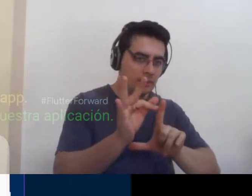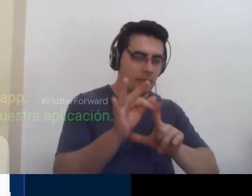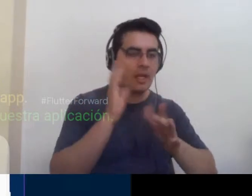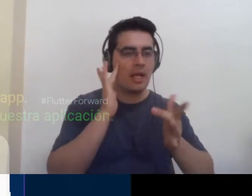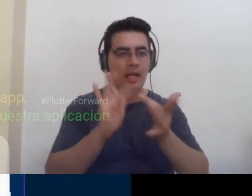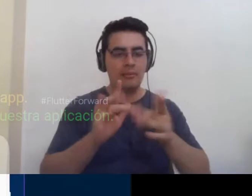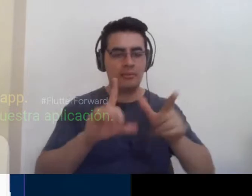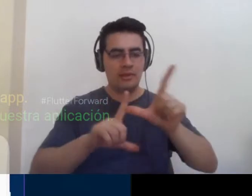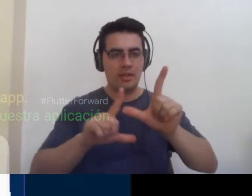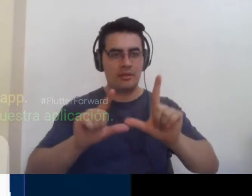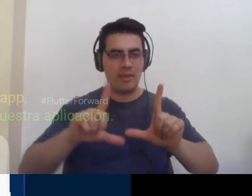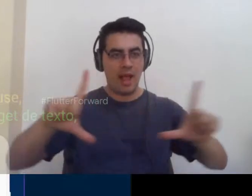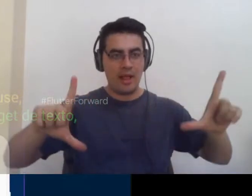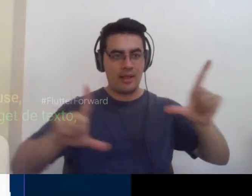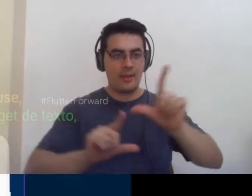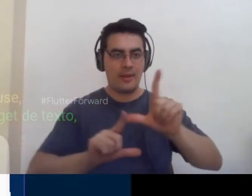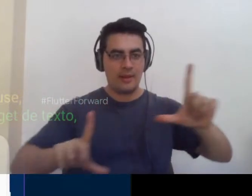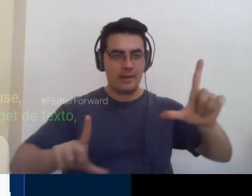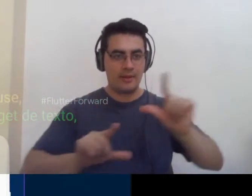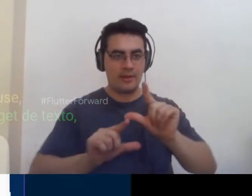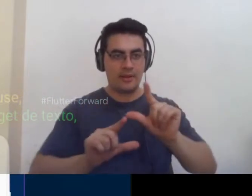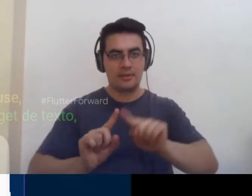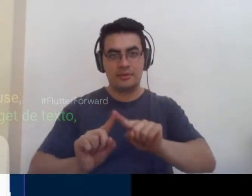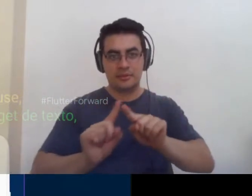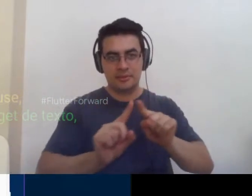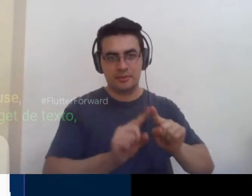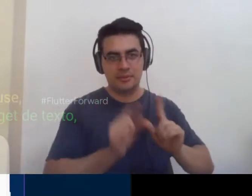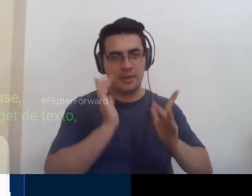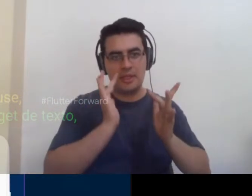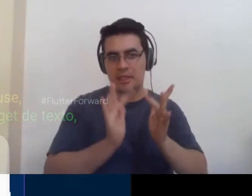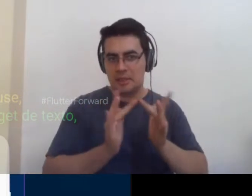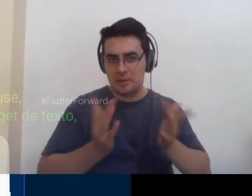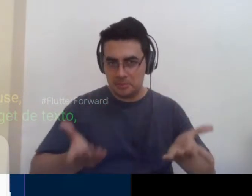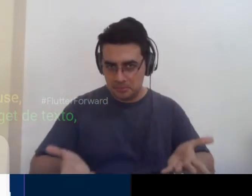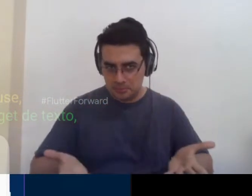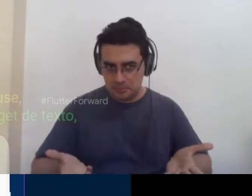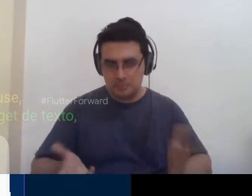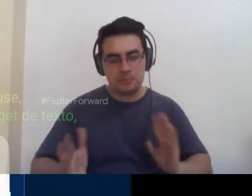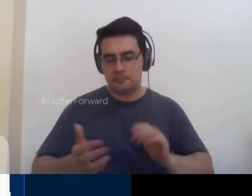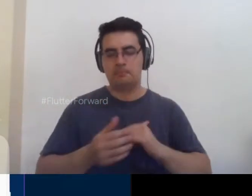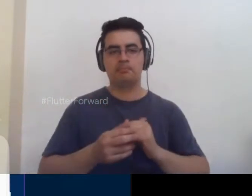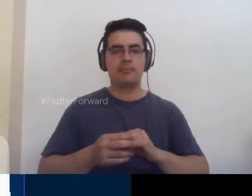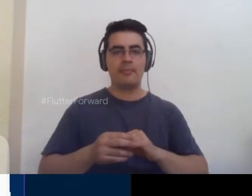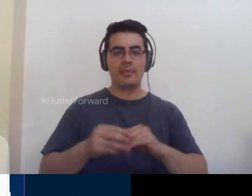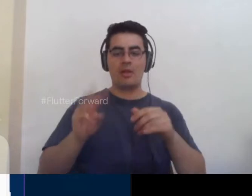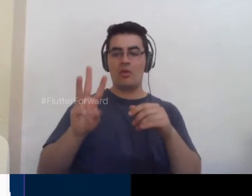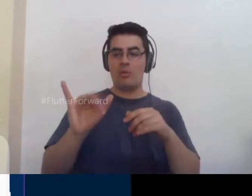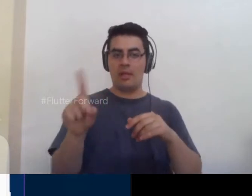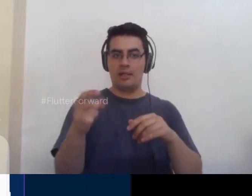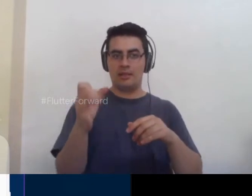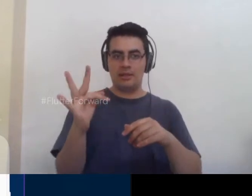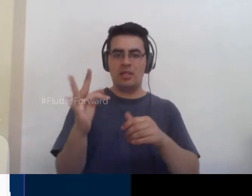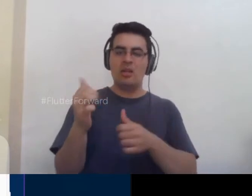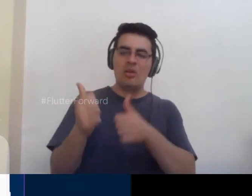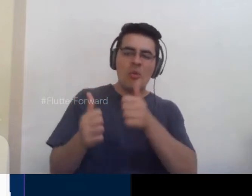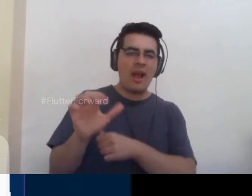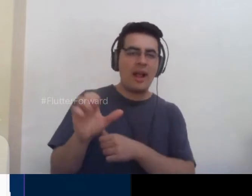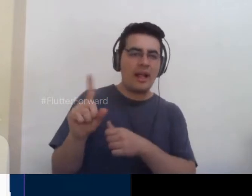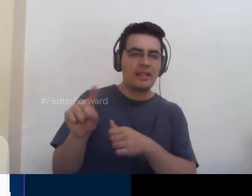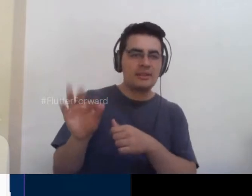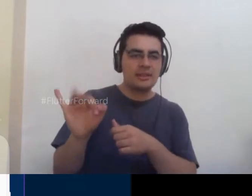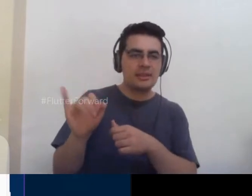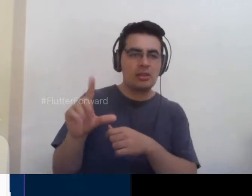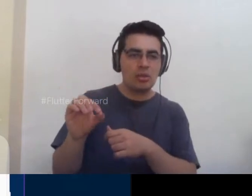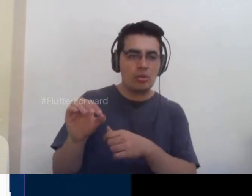app. To specify what style we want our text widget to use, we can refer to it in the style